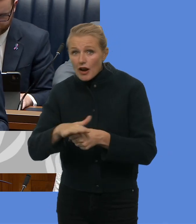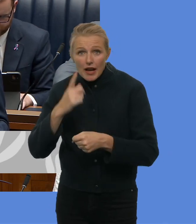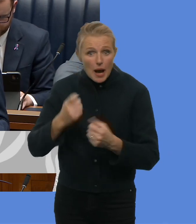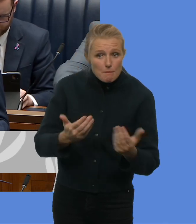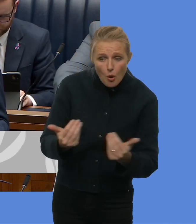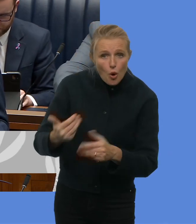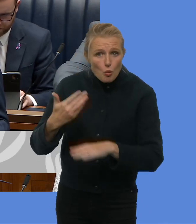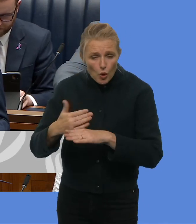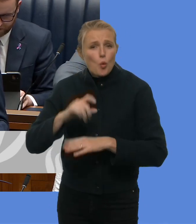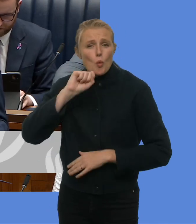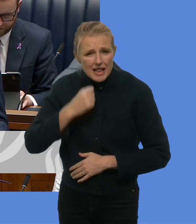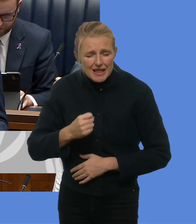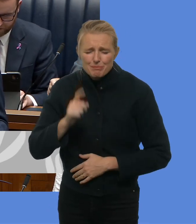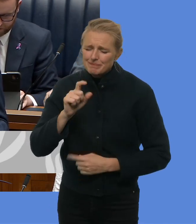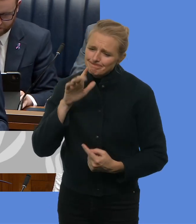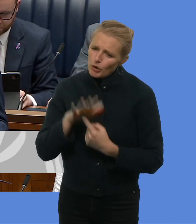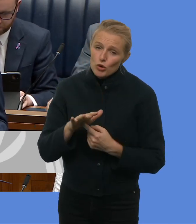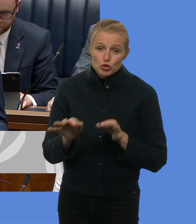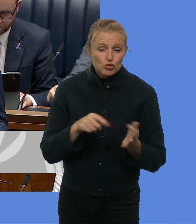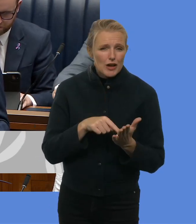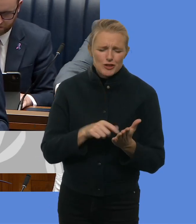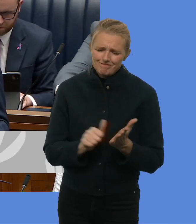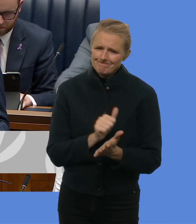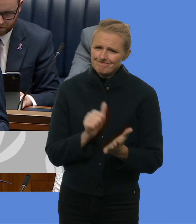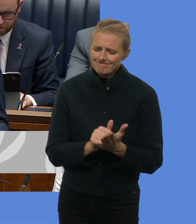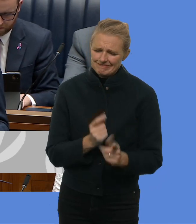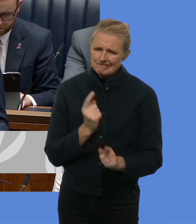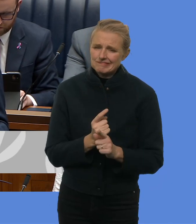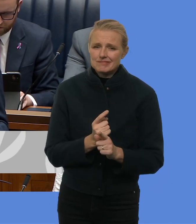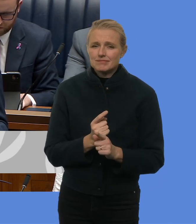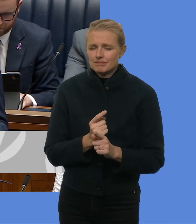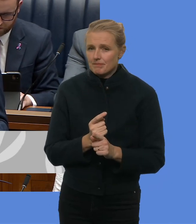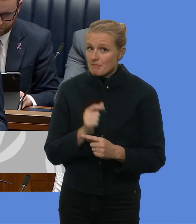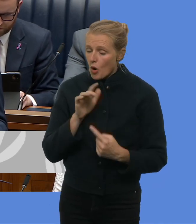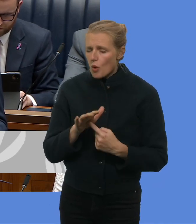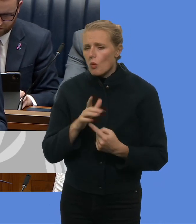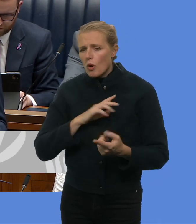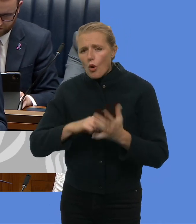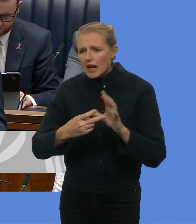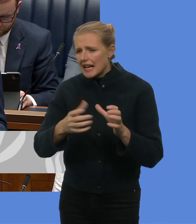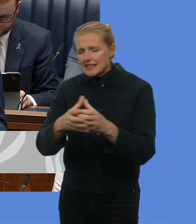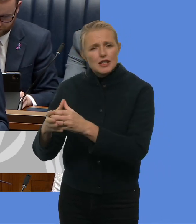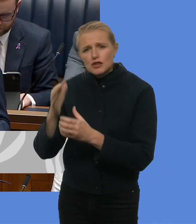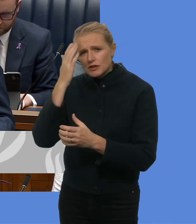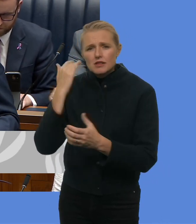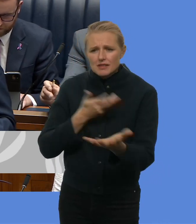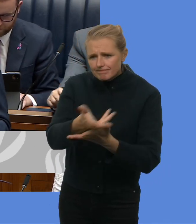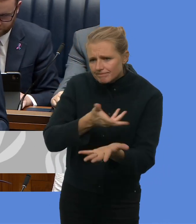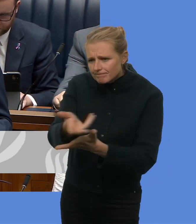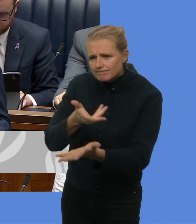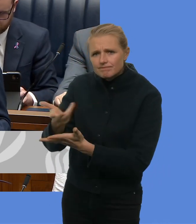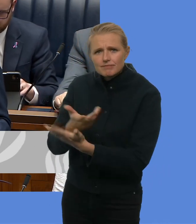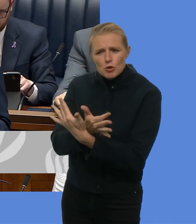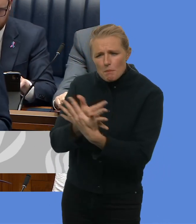do more. But the development of that strategy, we need to get right, engaging with as many different organisations as we can, so that will